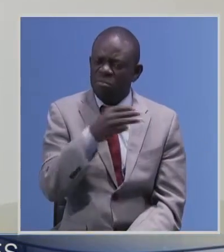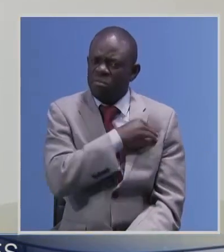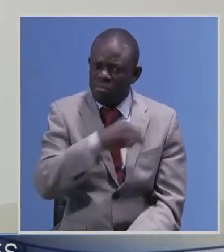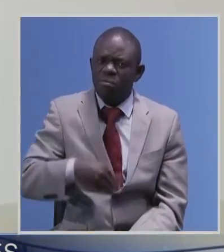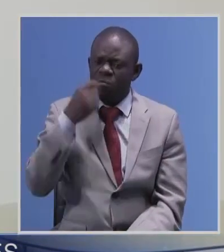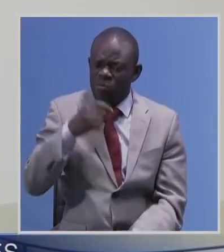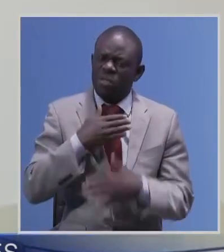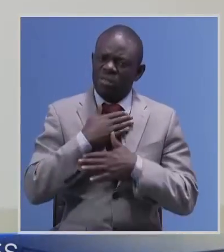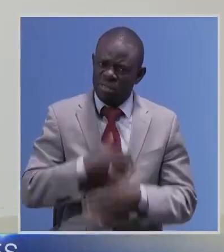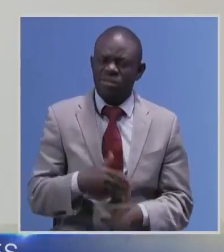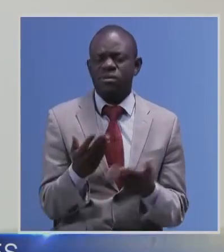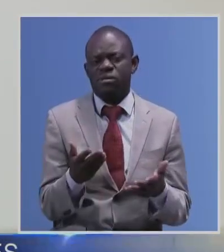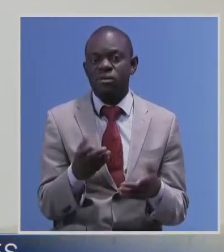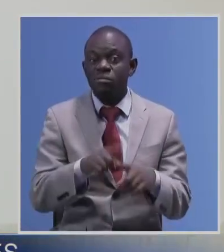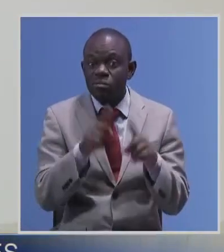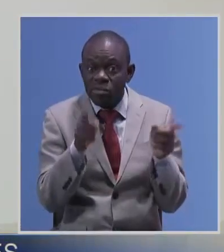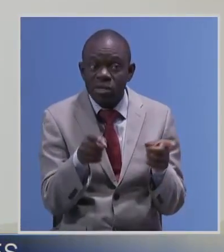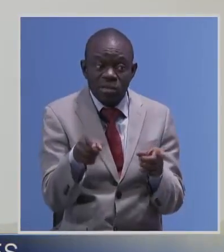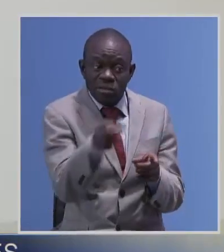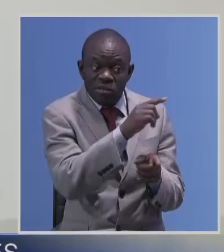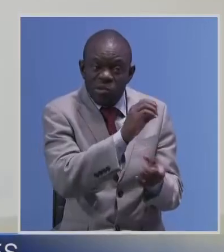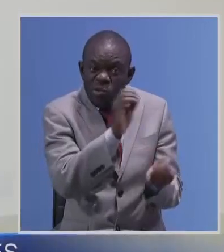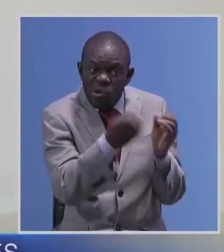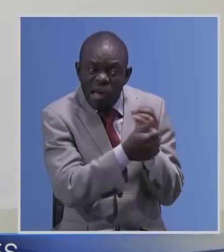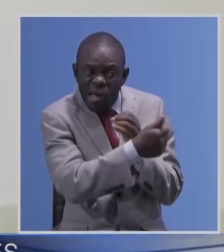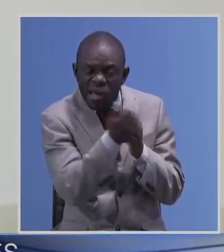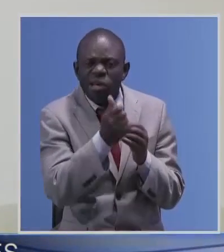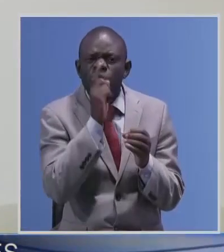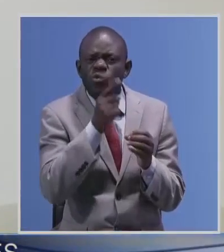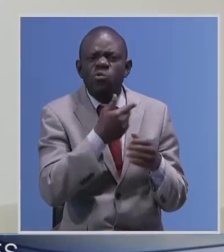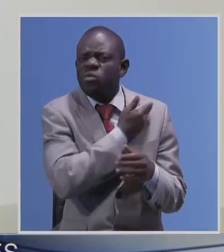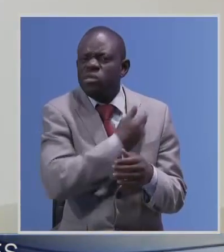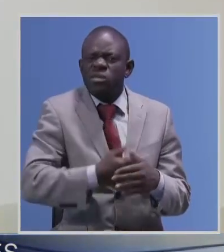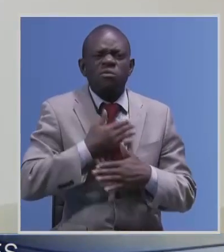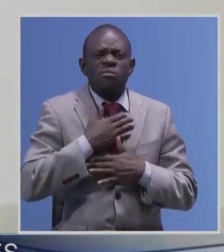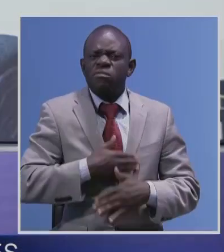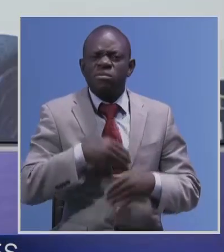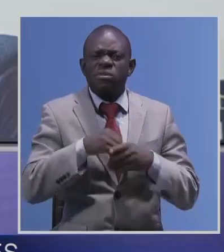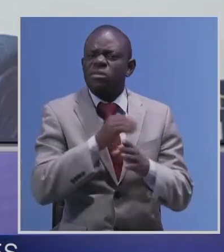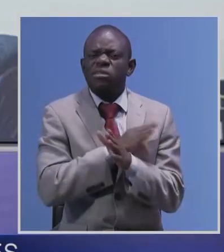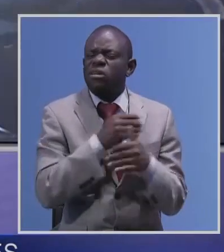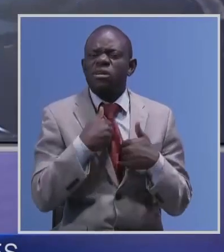facade that they are genuinely for peace when they are not. And slowly it's coming out that they are not.